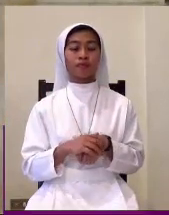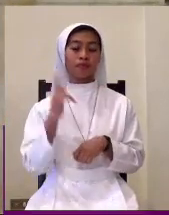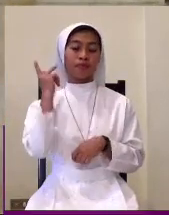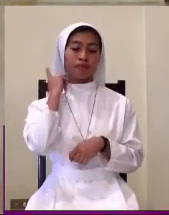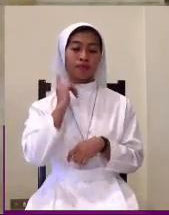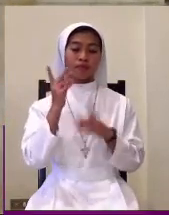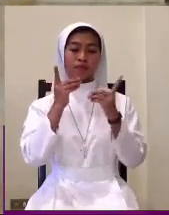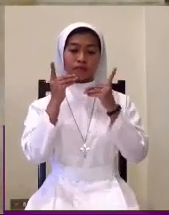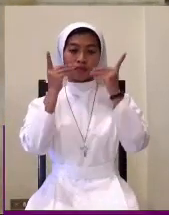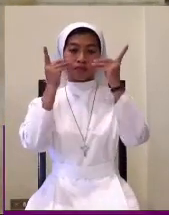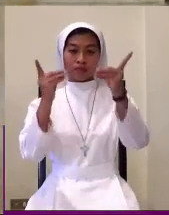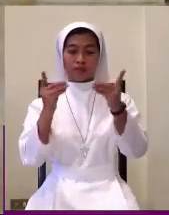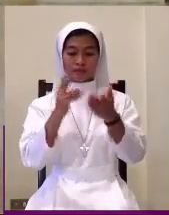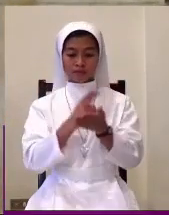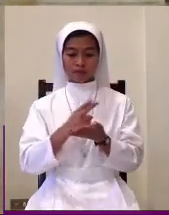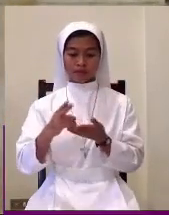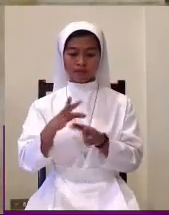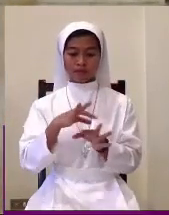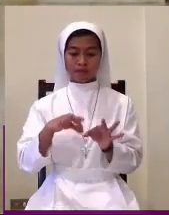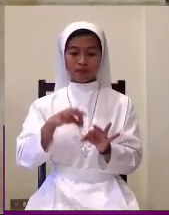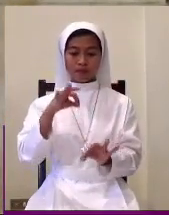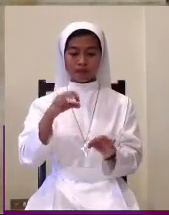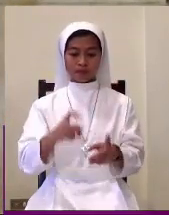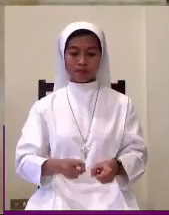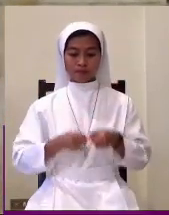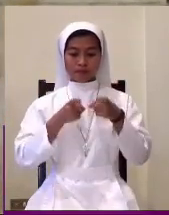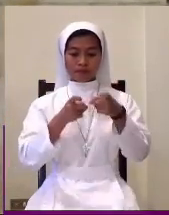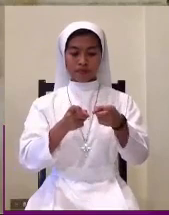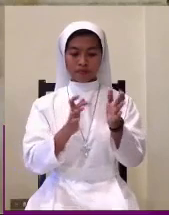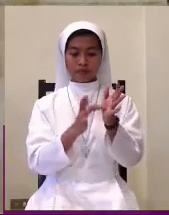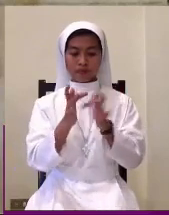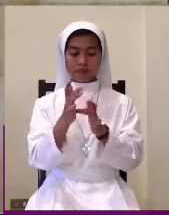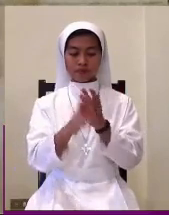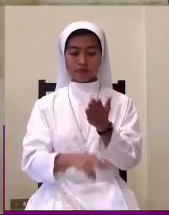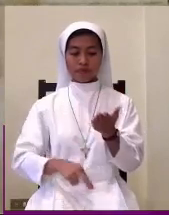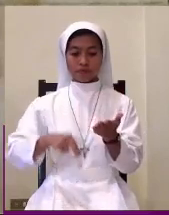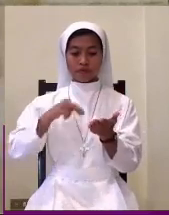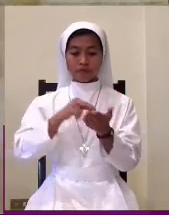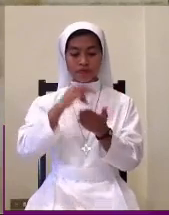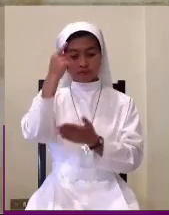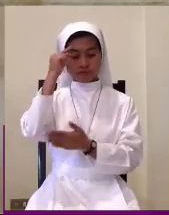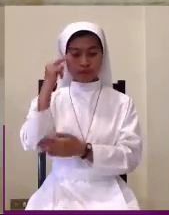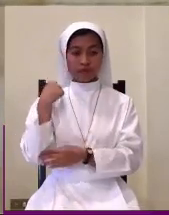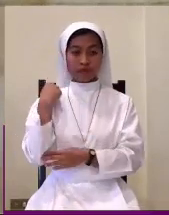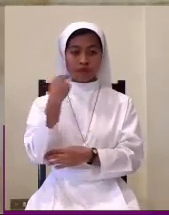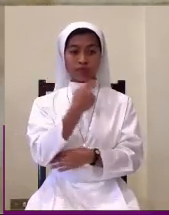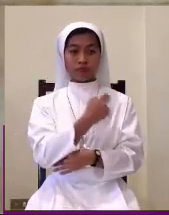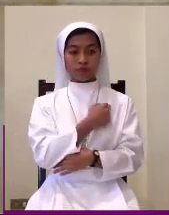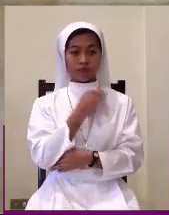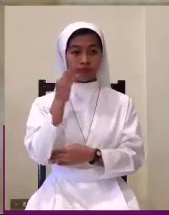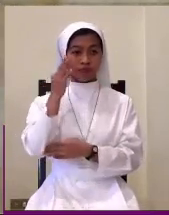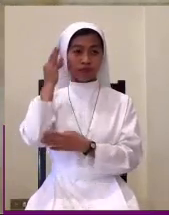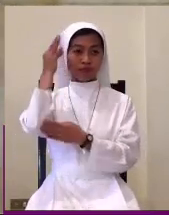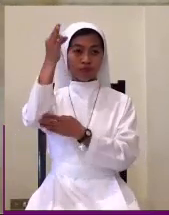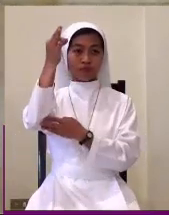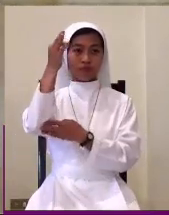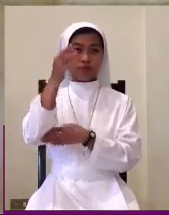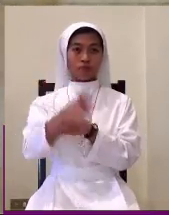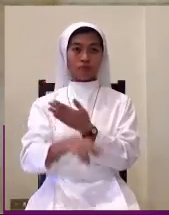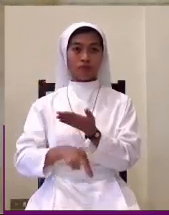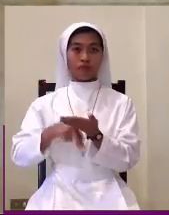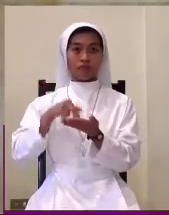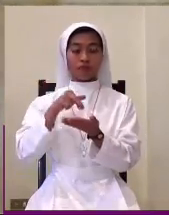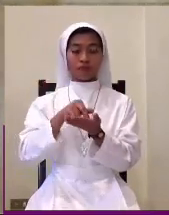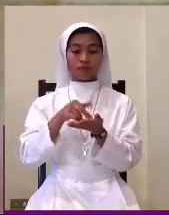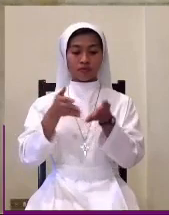who is the gift of the risen Christ to us, is the guarantee of our future resurrection. Let us now listen to